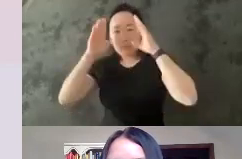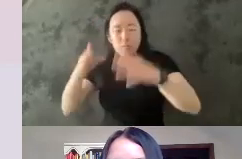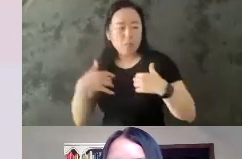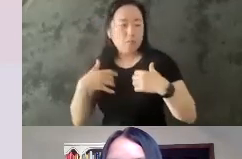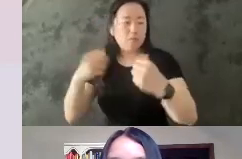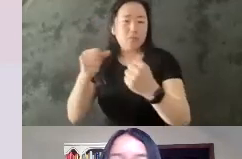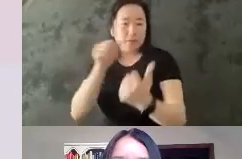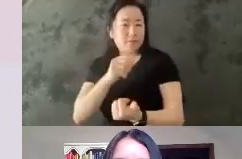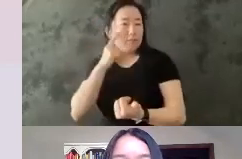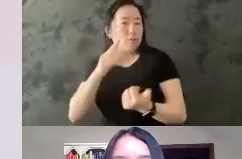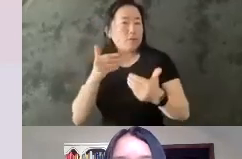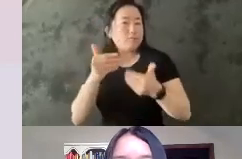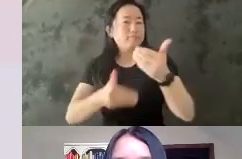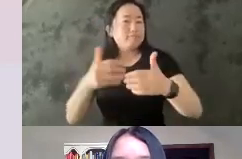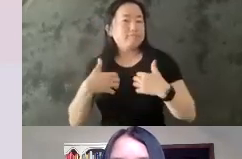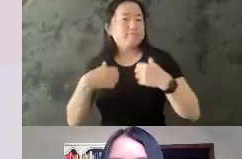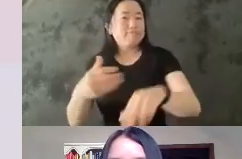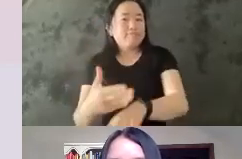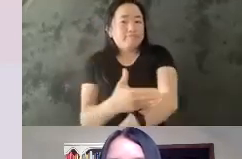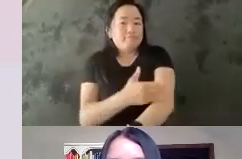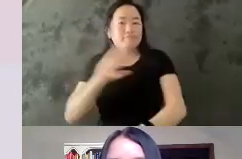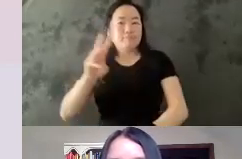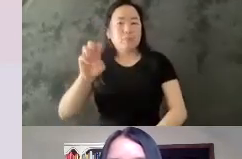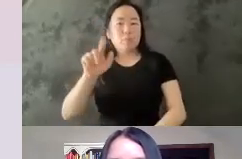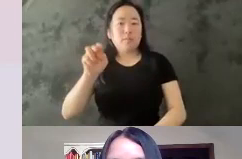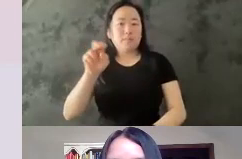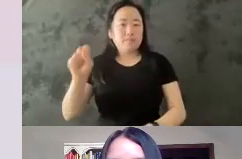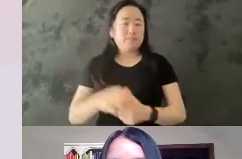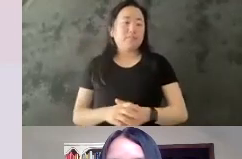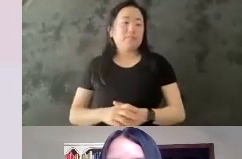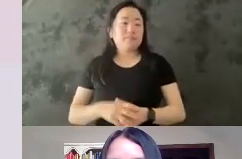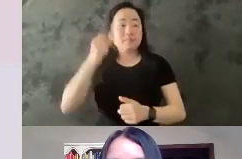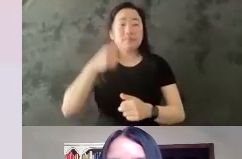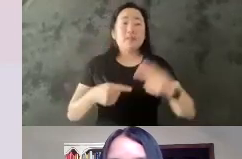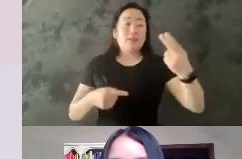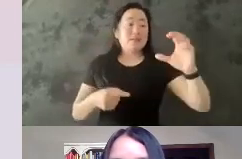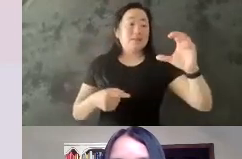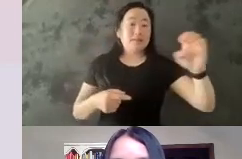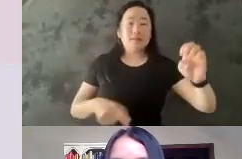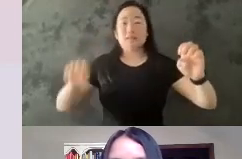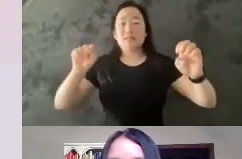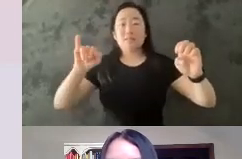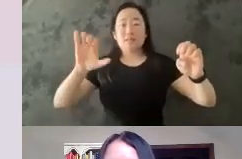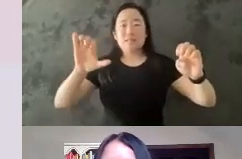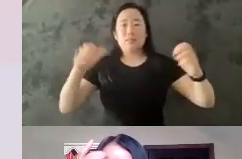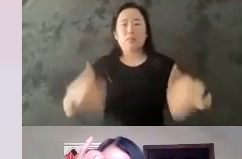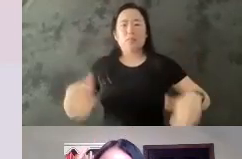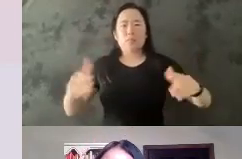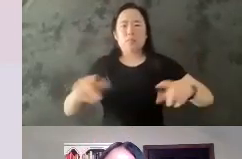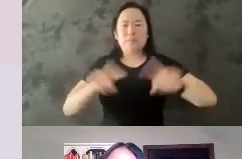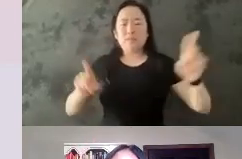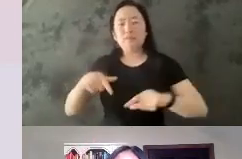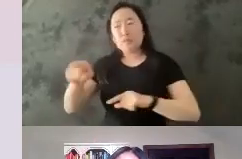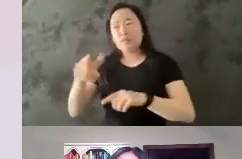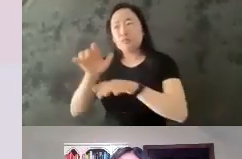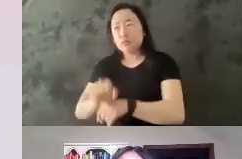and healing-centered engagement, because it really is a pretty big shift to go from trauma-informed to